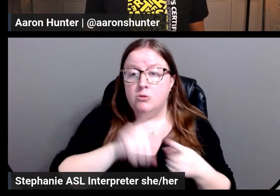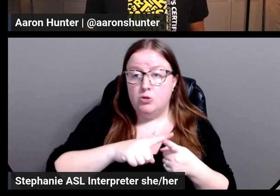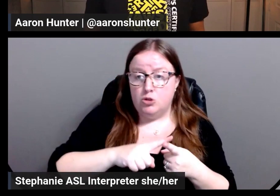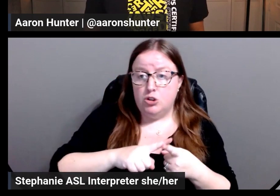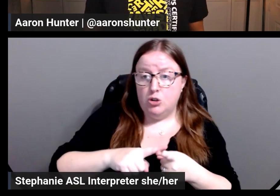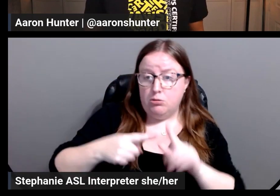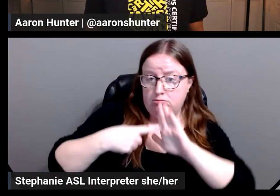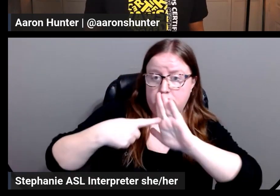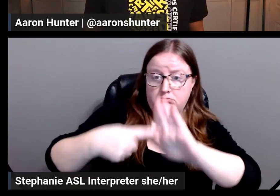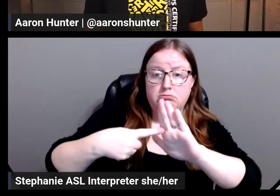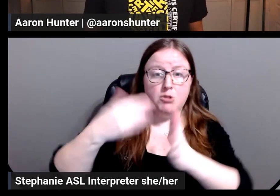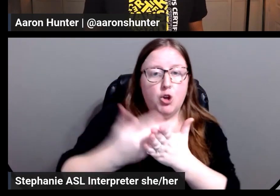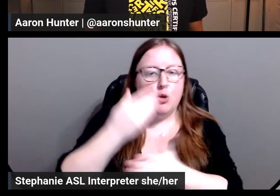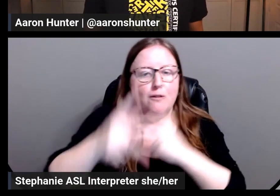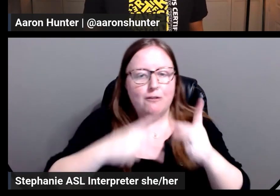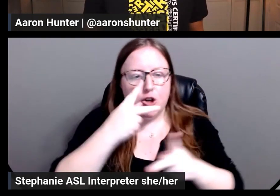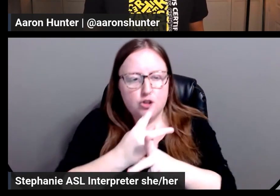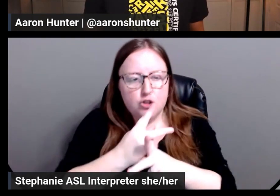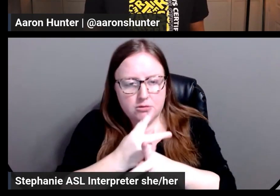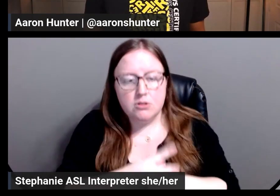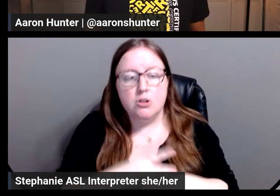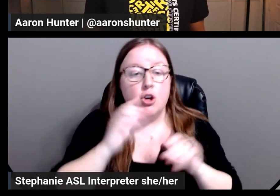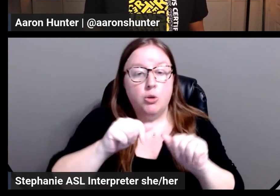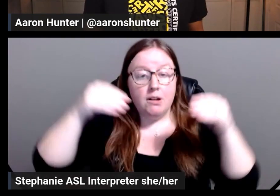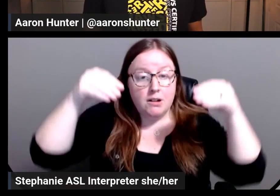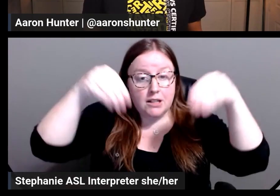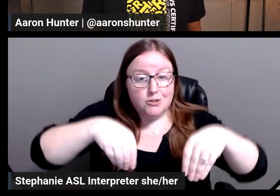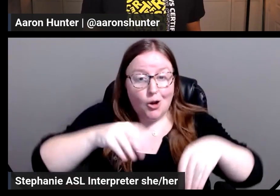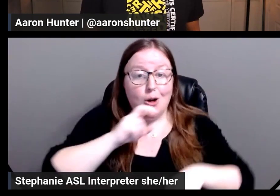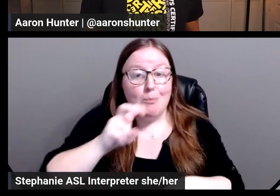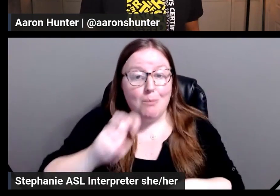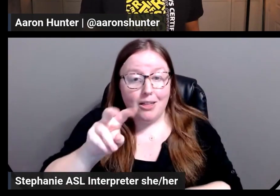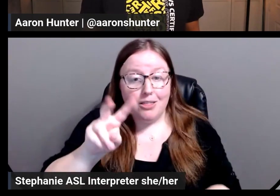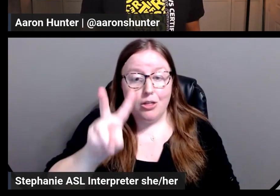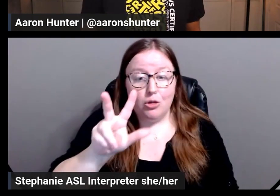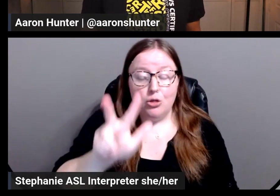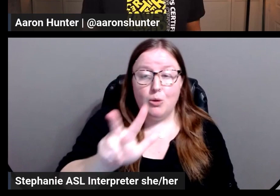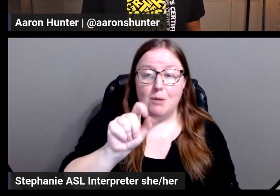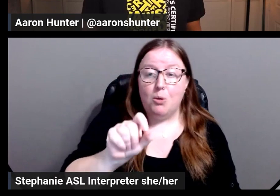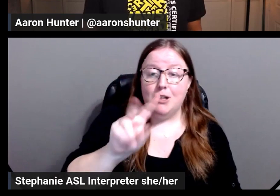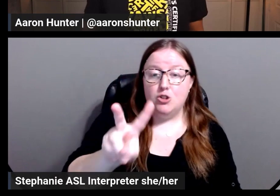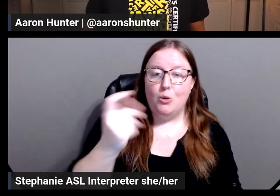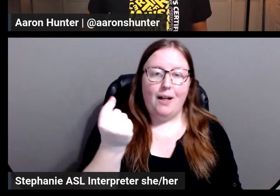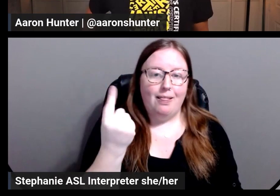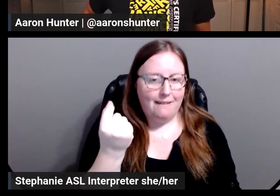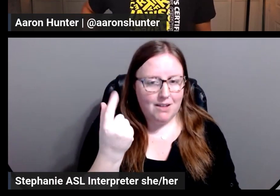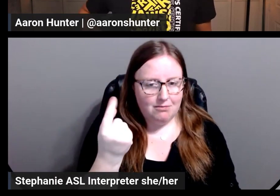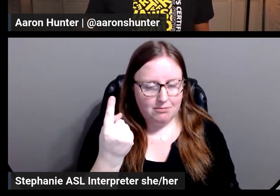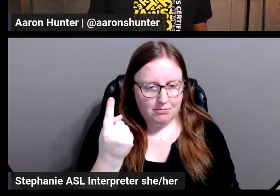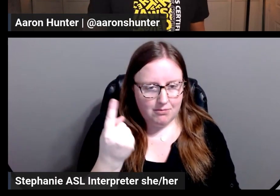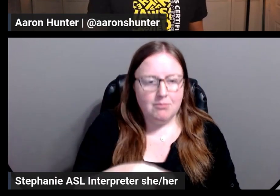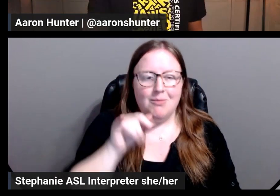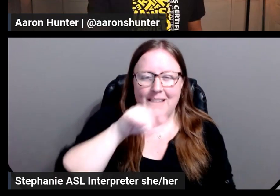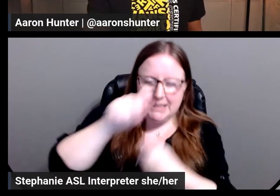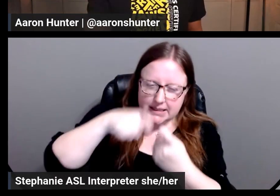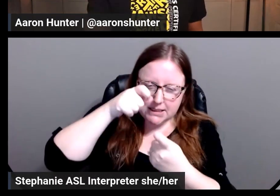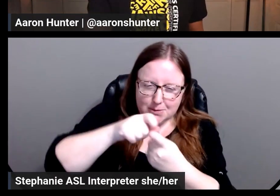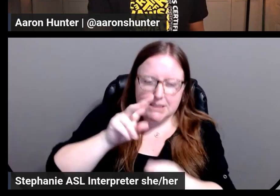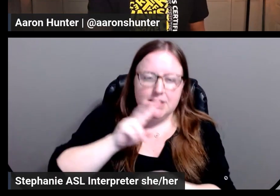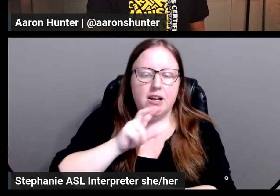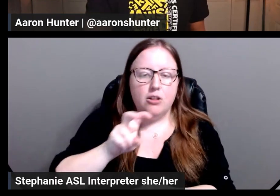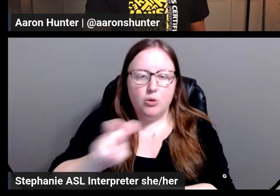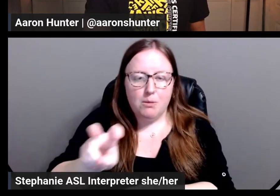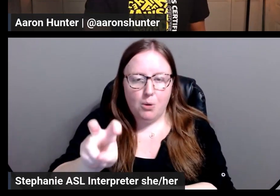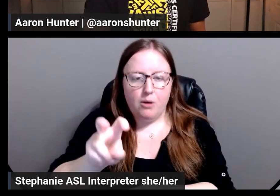versions. We're sort of namespacing these, so you can install Python 3.11, and that is a specific Python